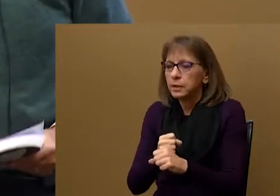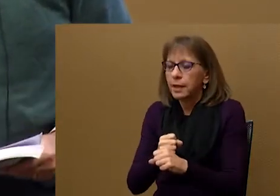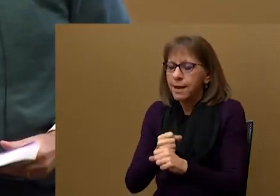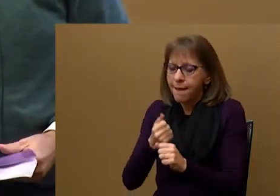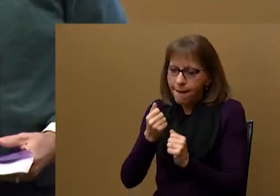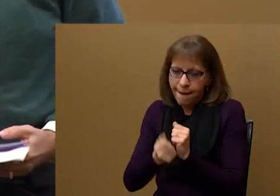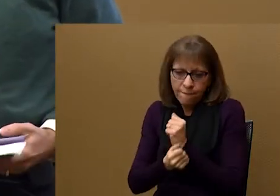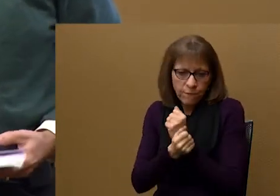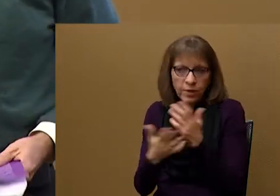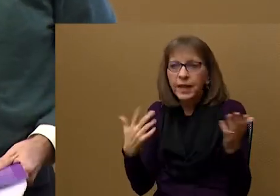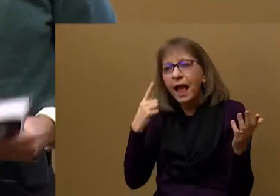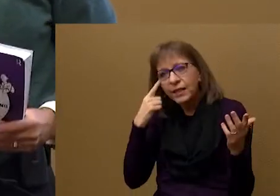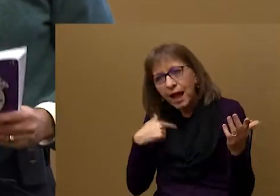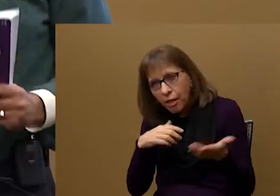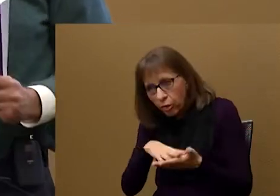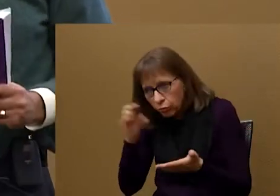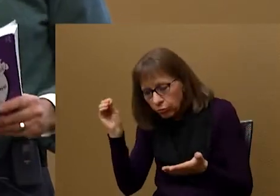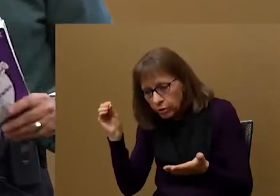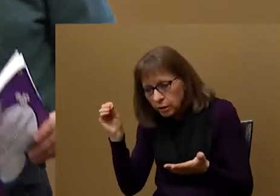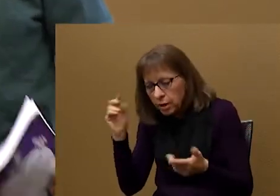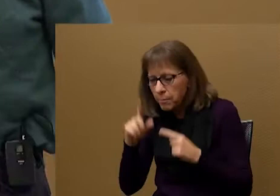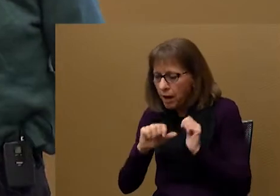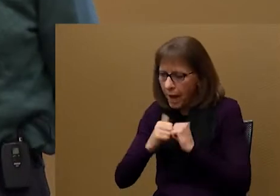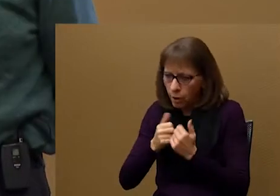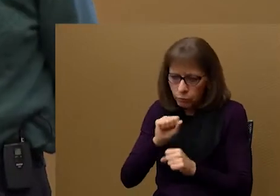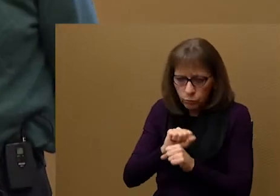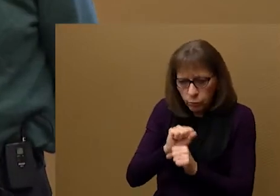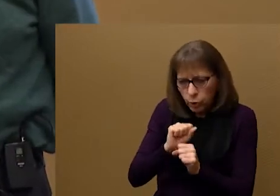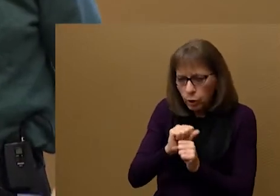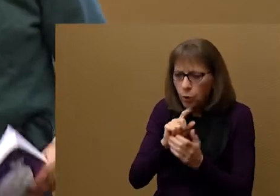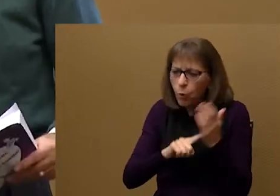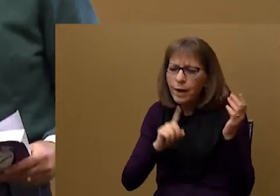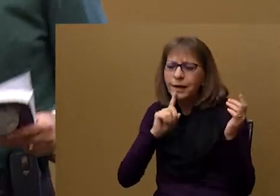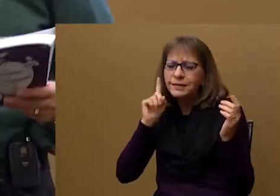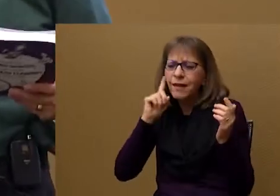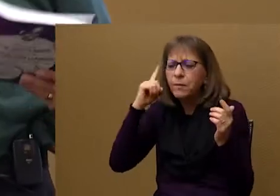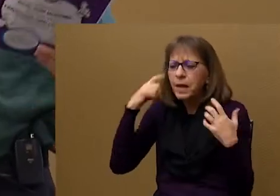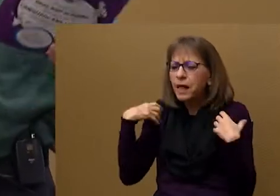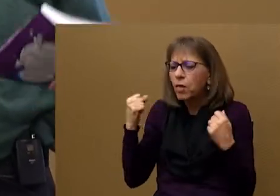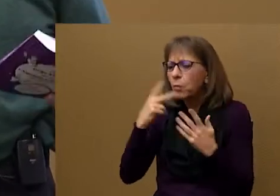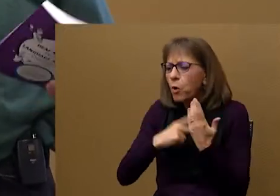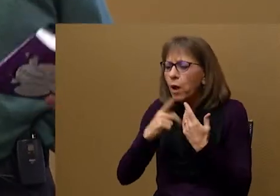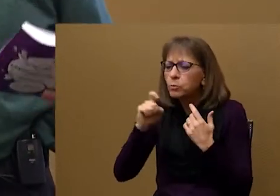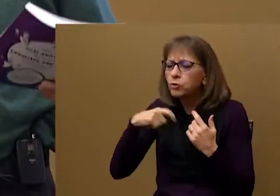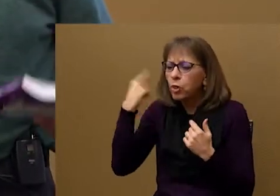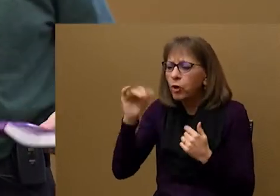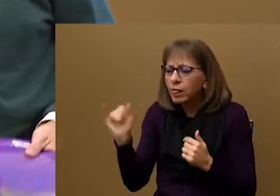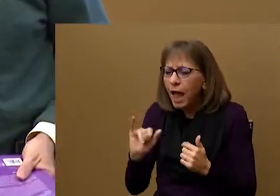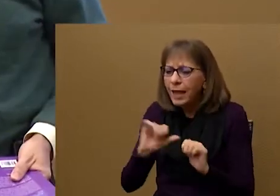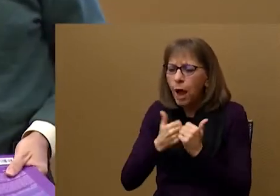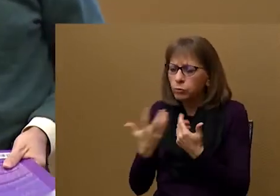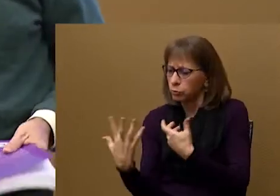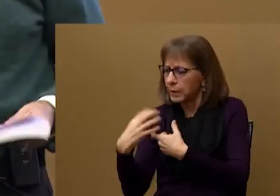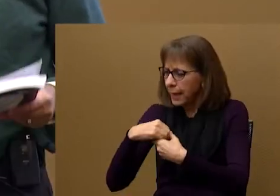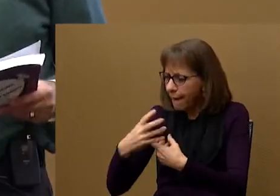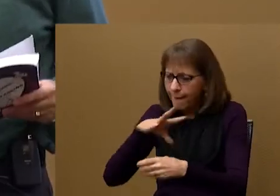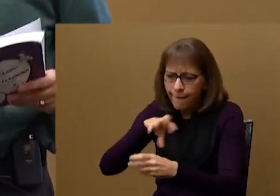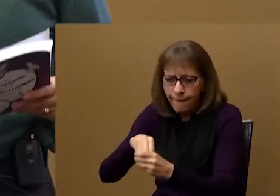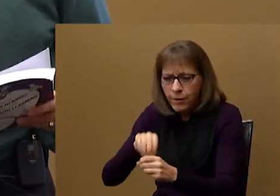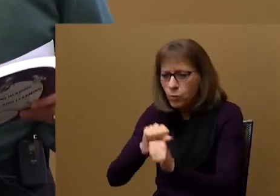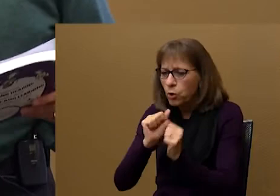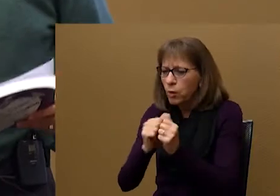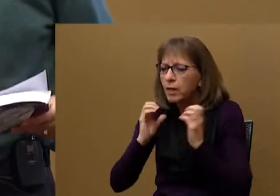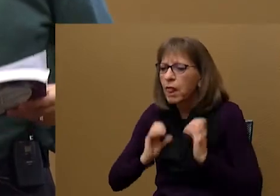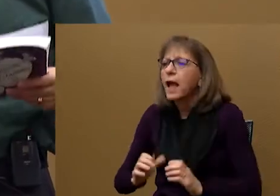30 years. And everything that I think I've learned about how to work, what a deaf mental health program should look like, and how